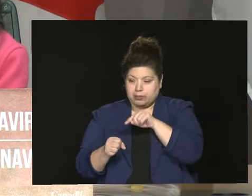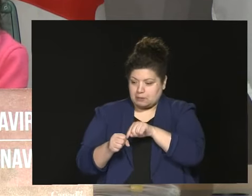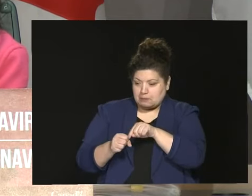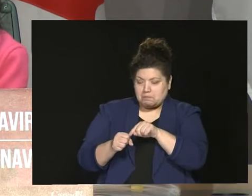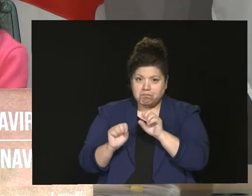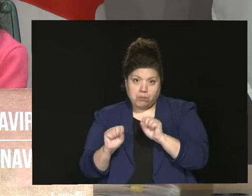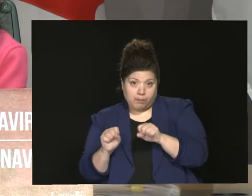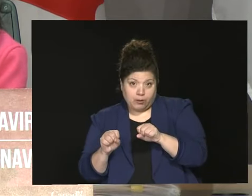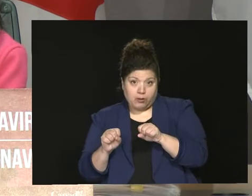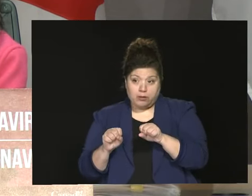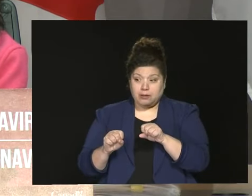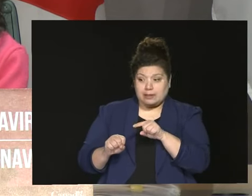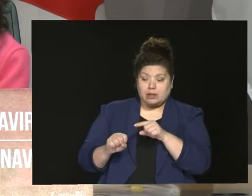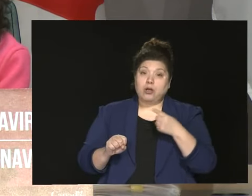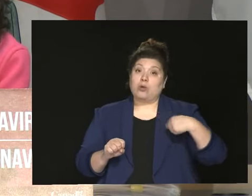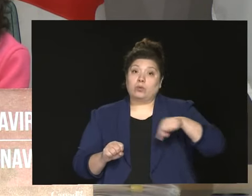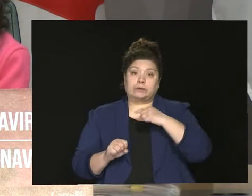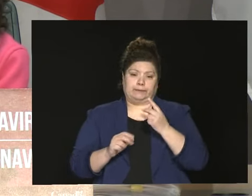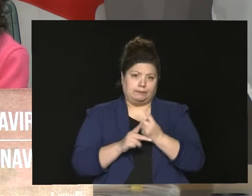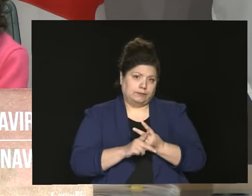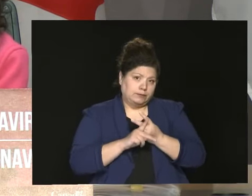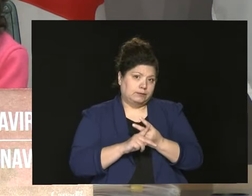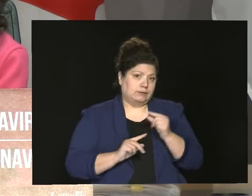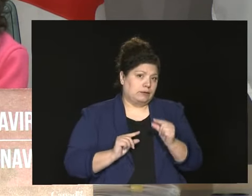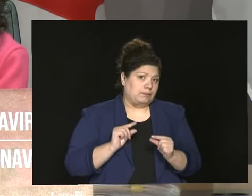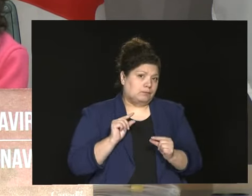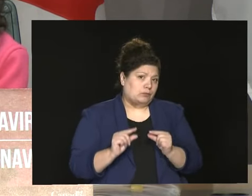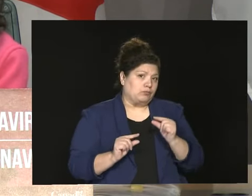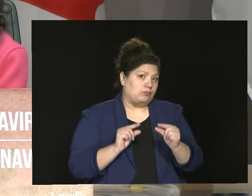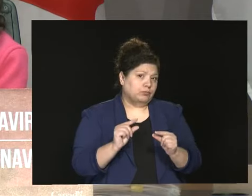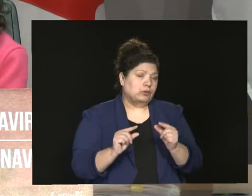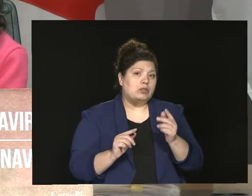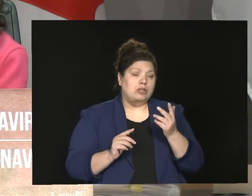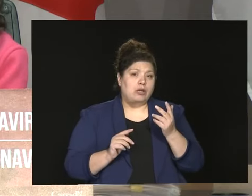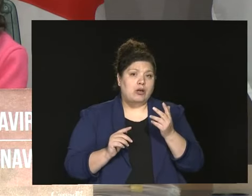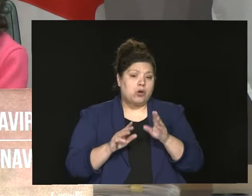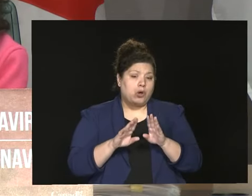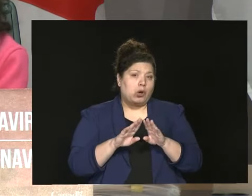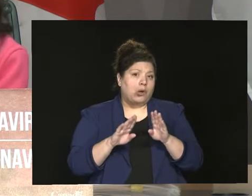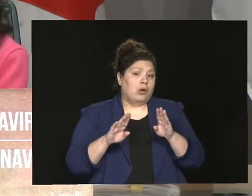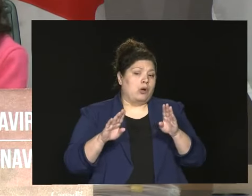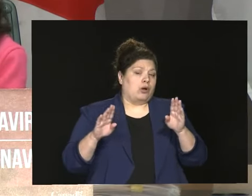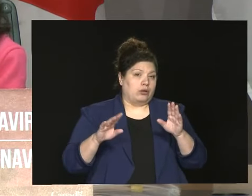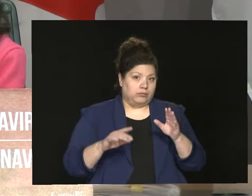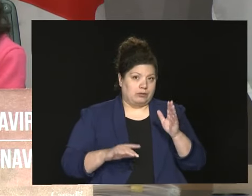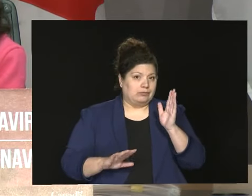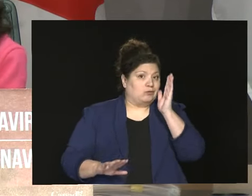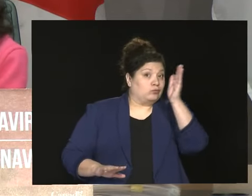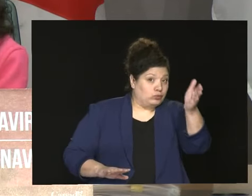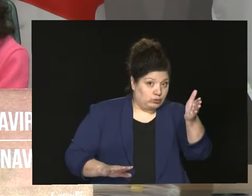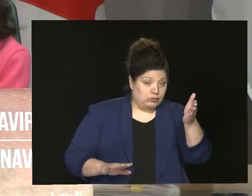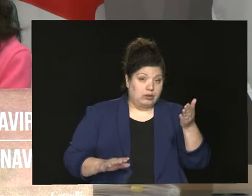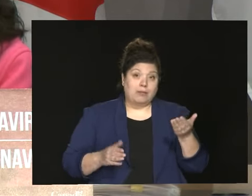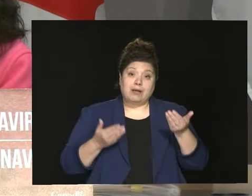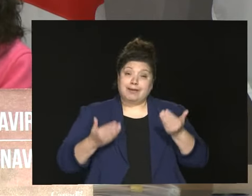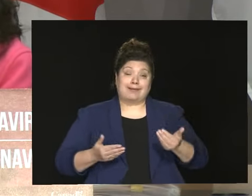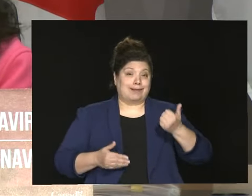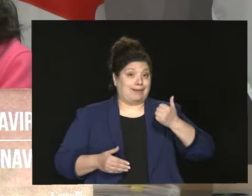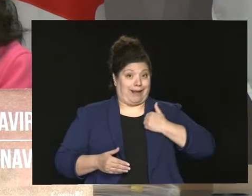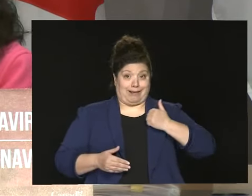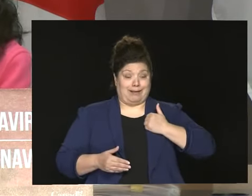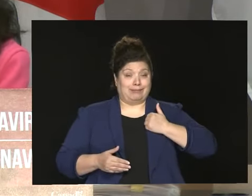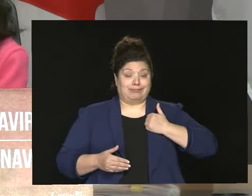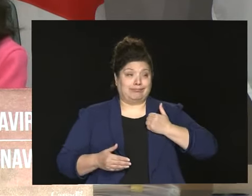cautiously through that path. So absolutely, I think in Canada is such a big country, you cannot sort of hold